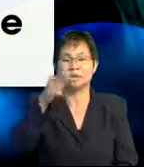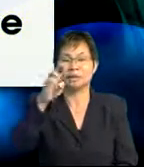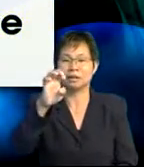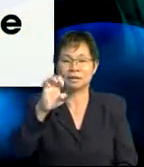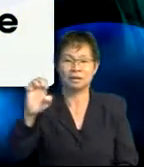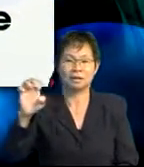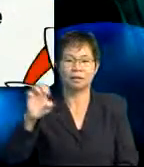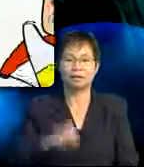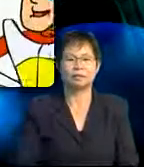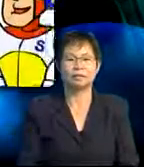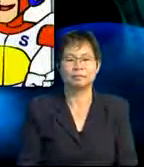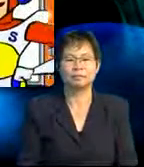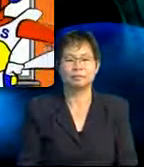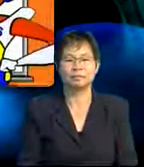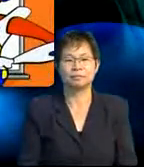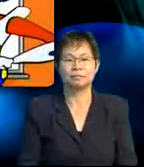Three.